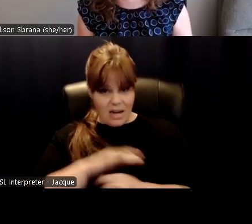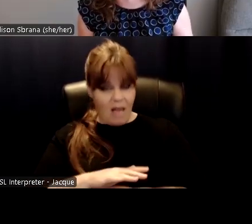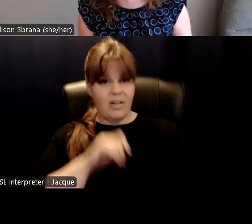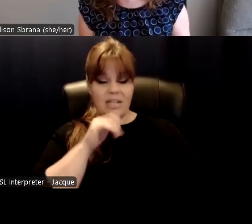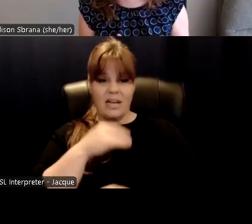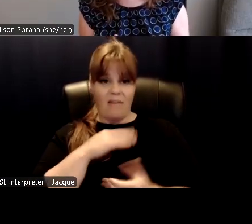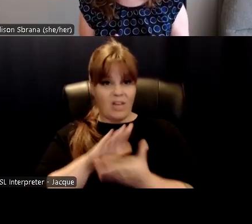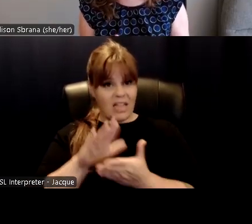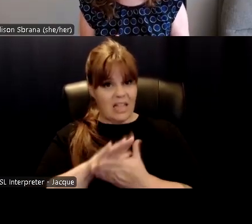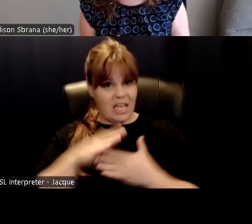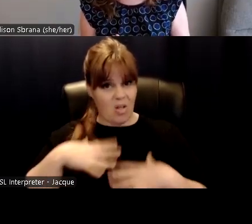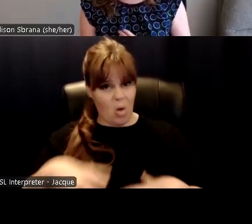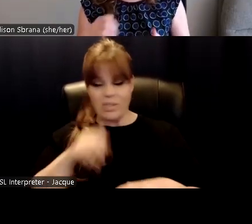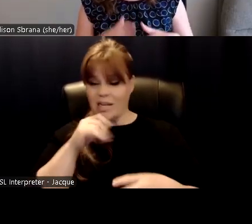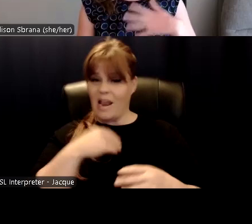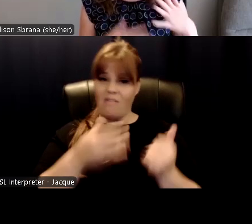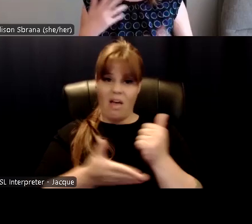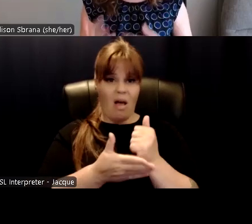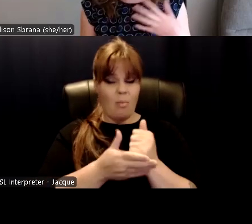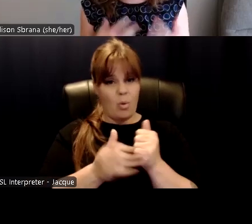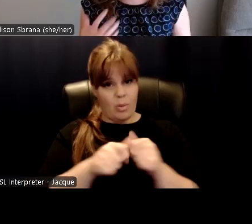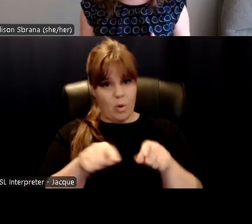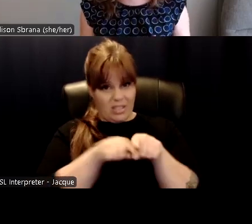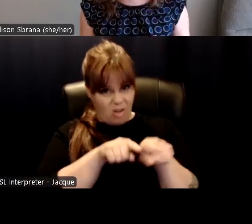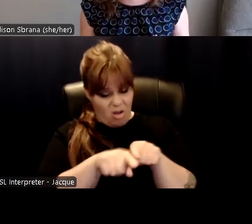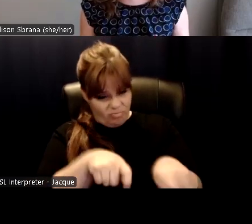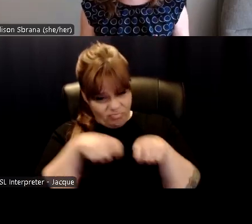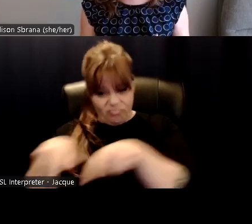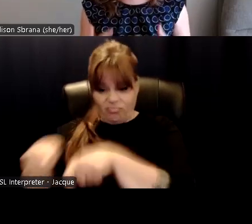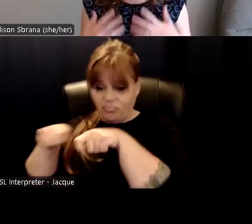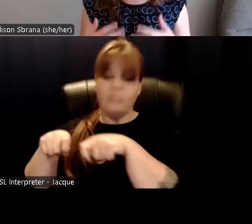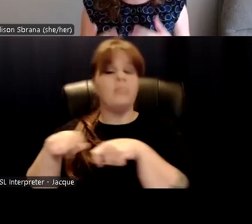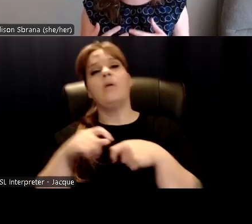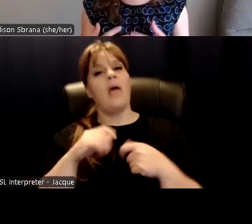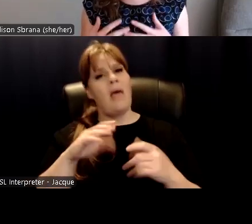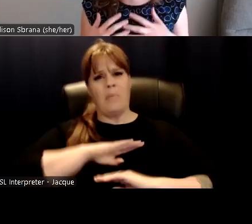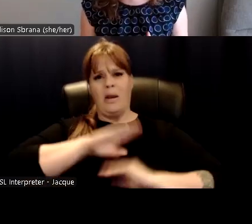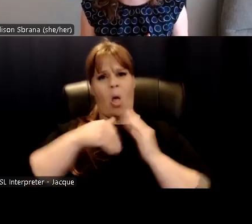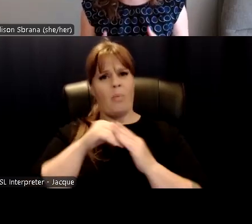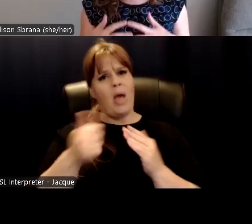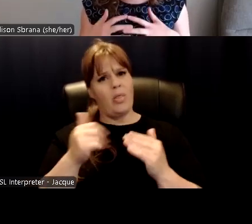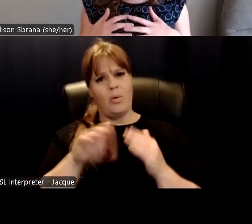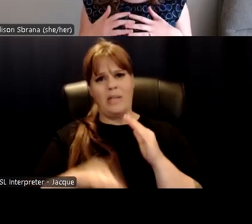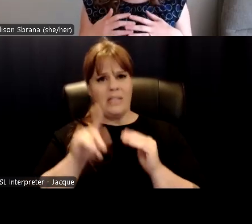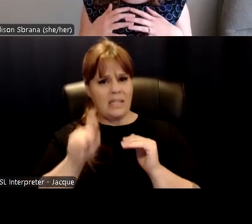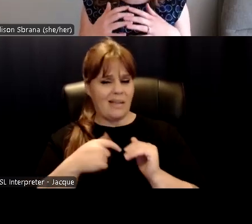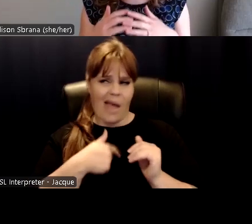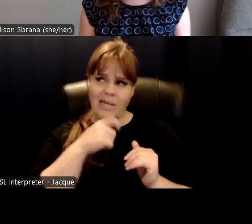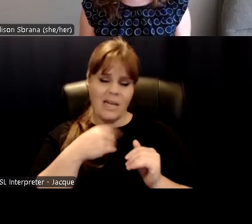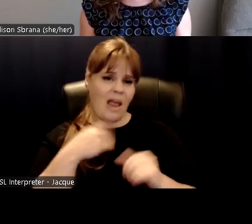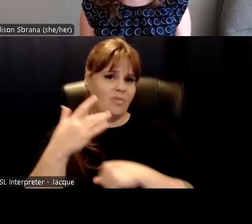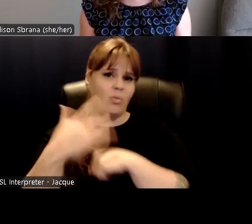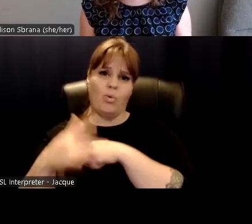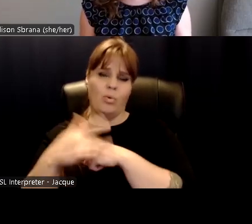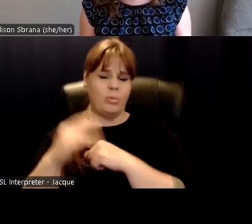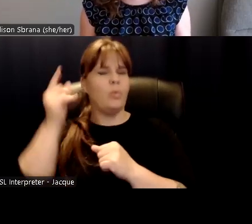putting my compression stockings on, and meeting all of my other basic needs, I didn't have room to even